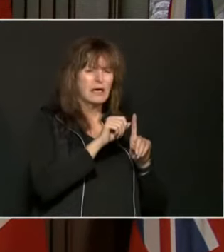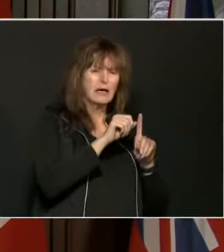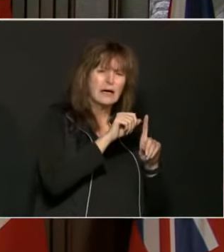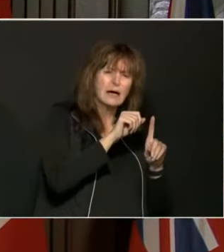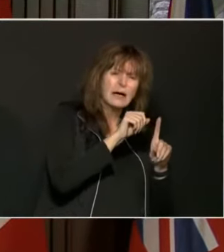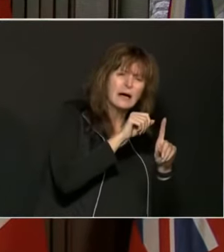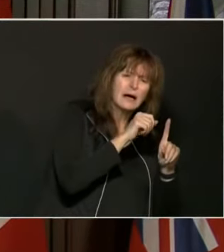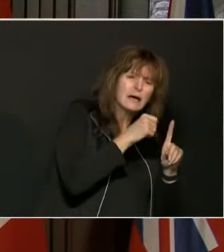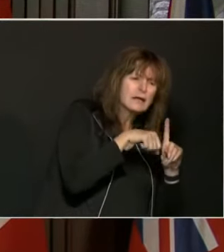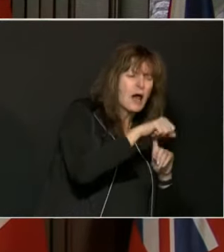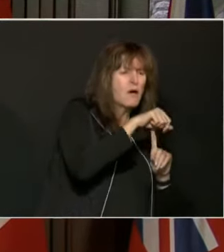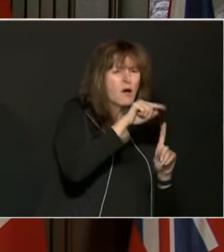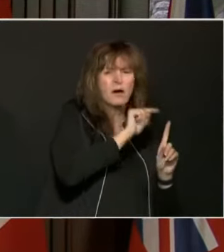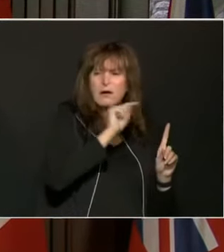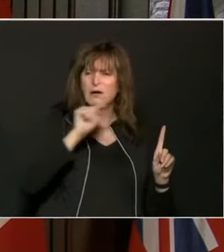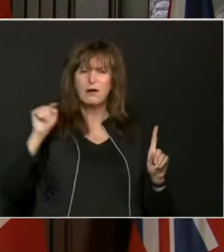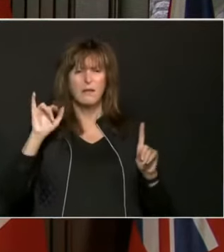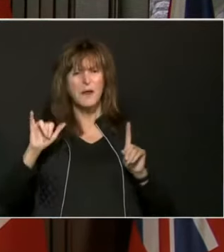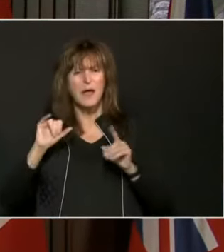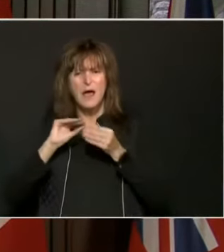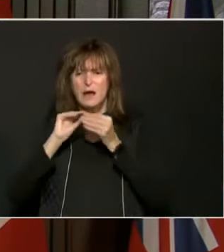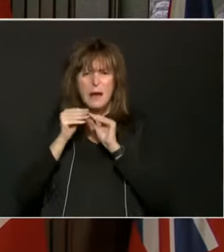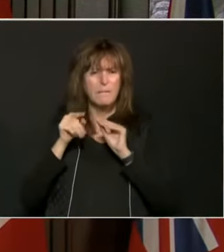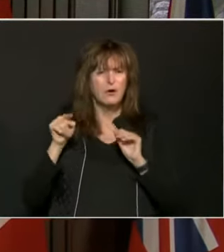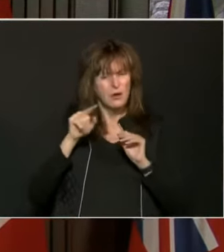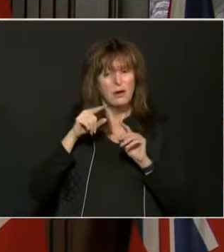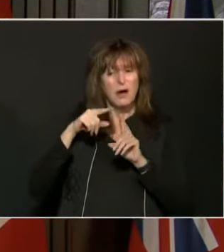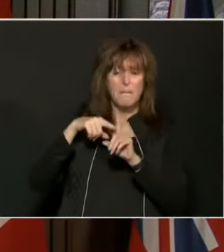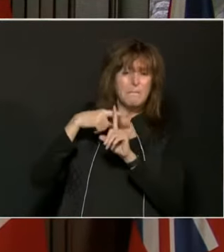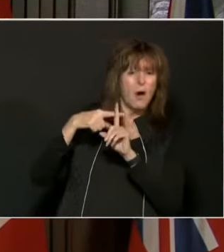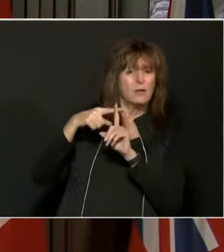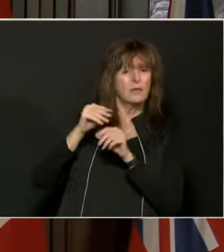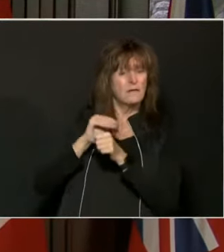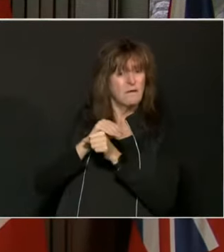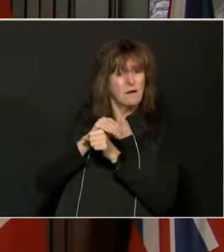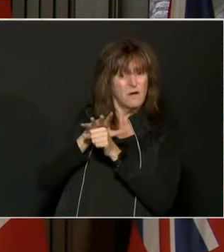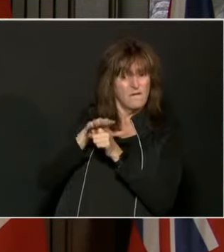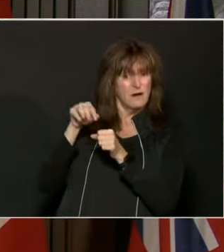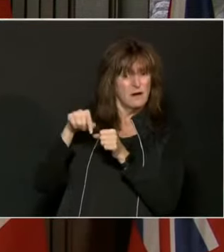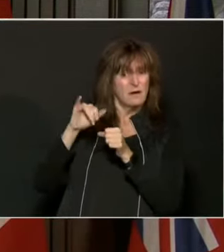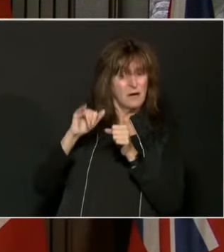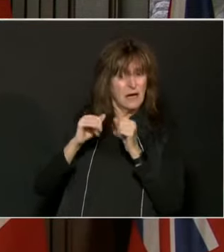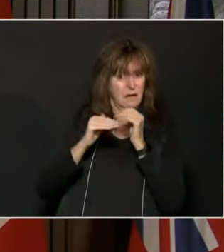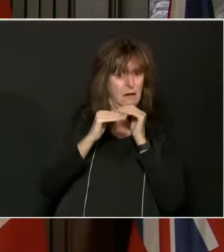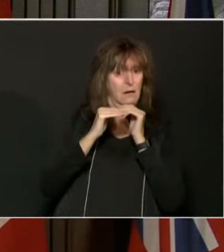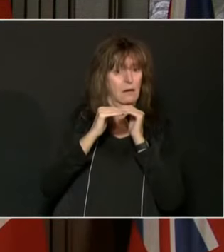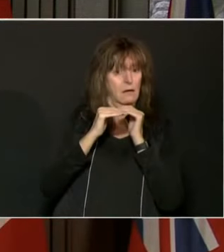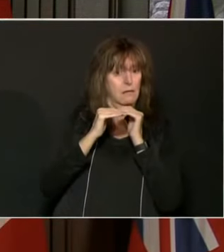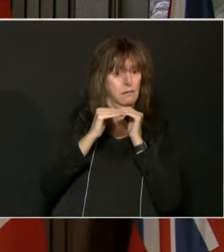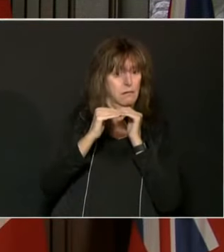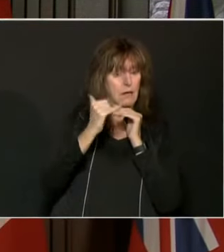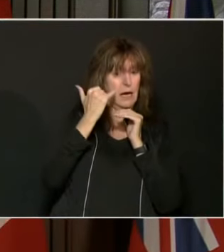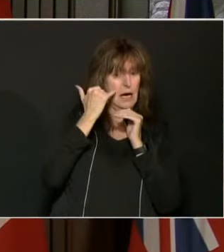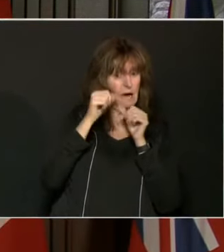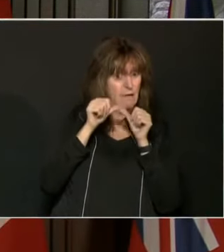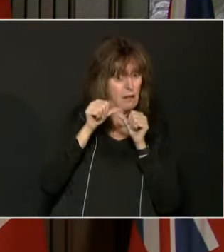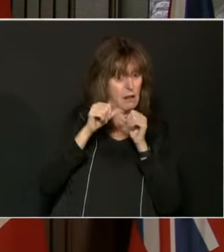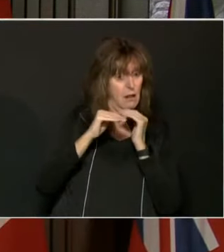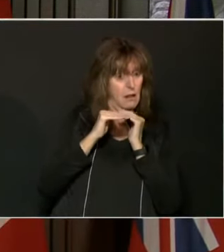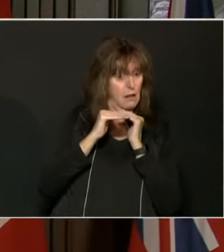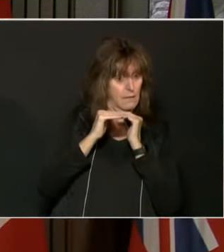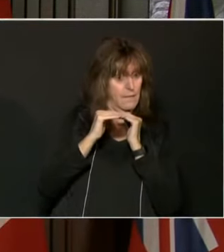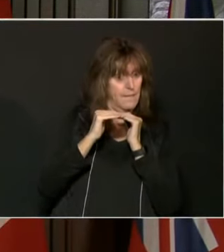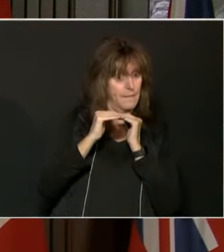if we are able to maintain the current level and not see further growth, you're likely to see about the same number